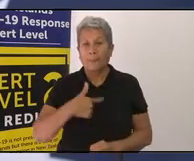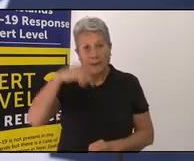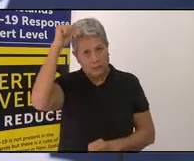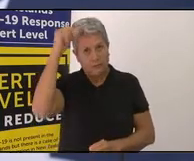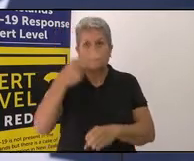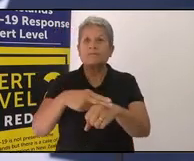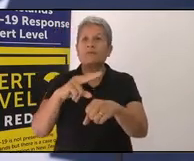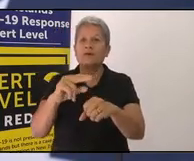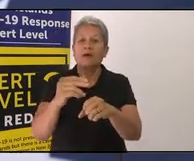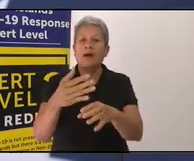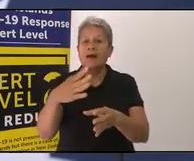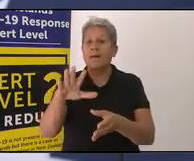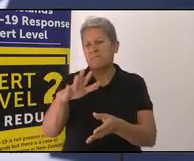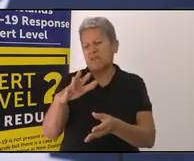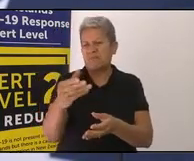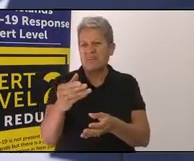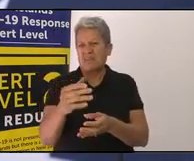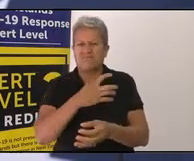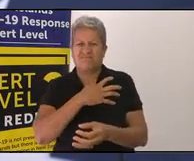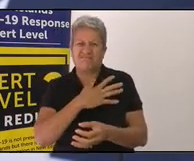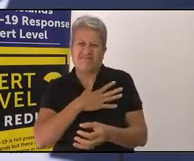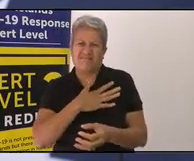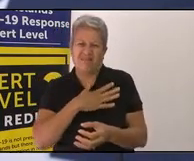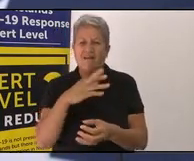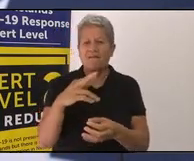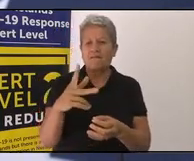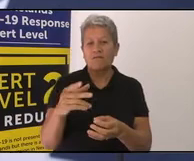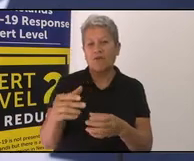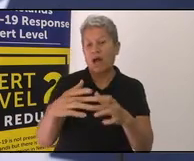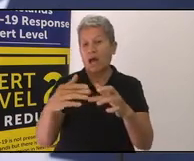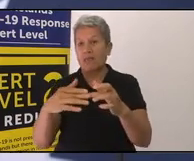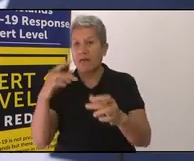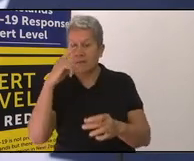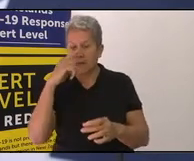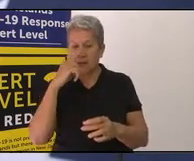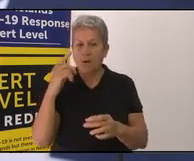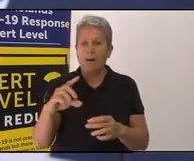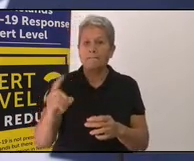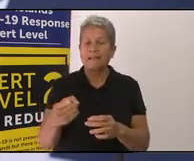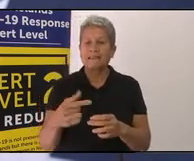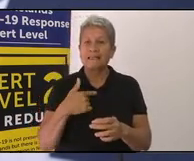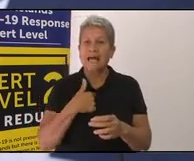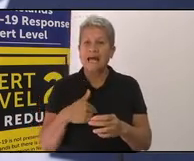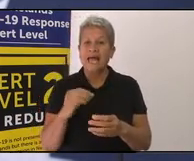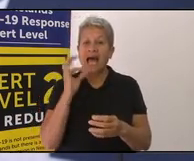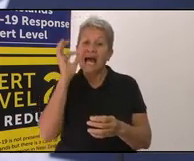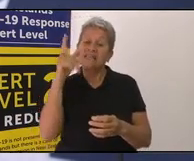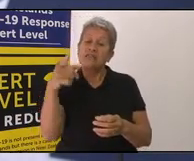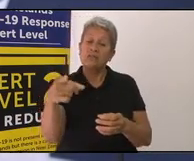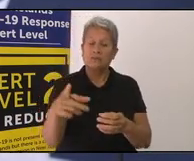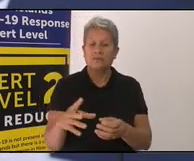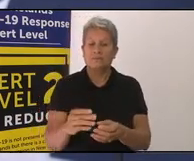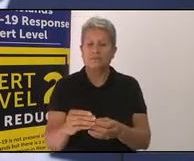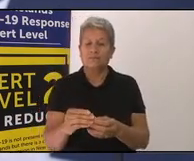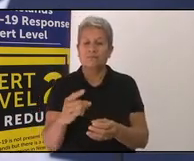this news may be disappointing for many people, but I urge us all to be patient during this tough time. However,